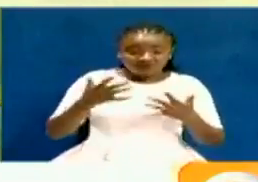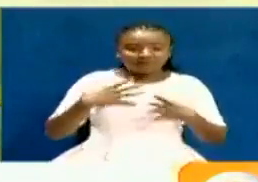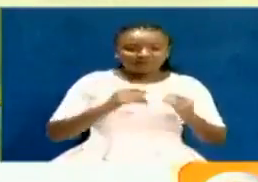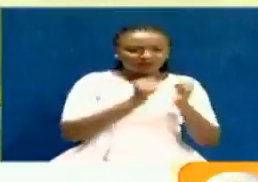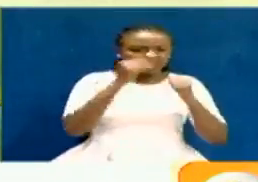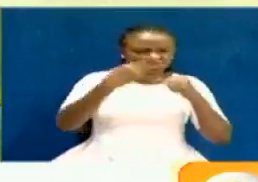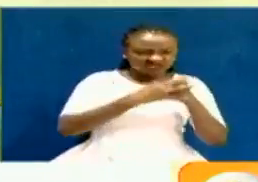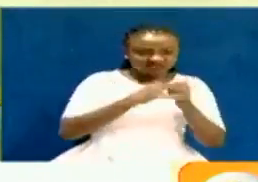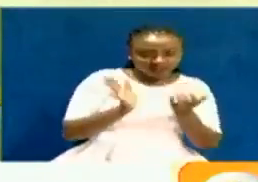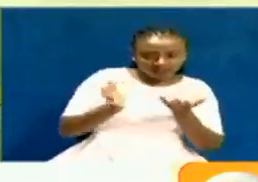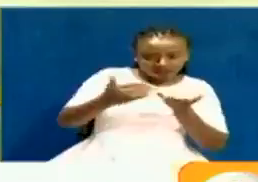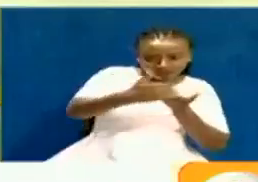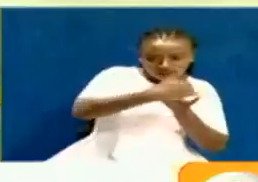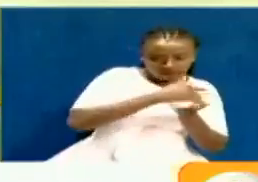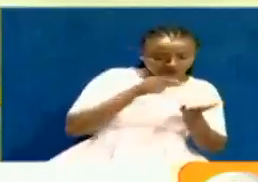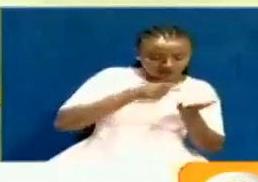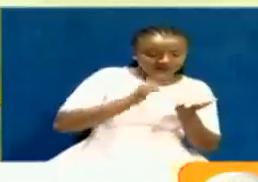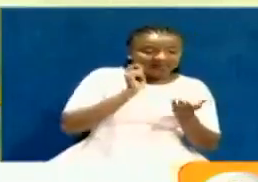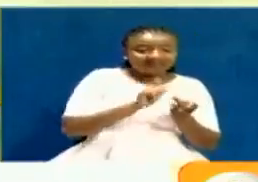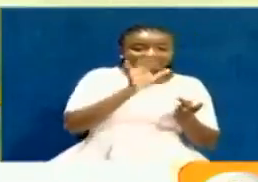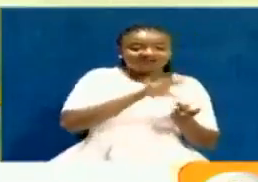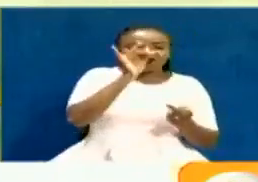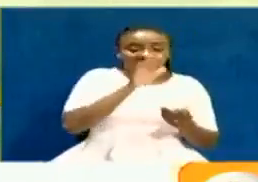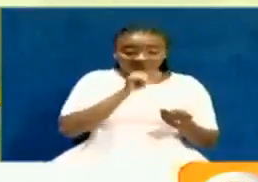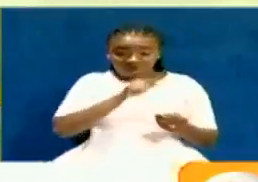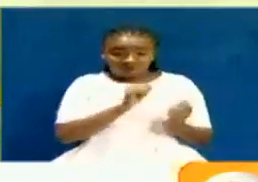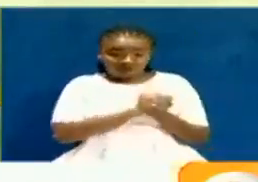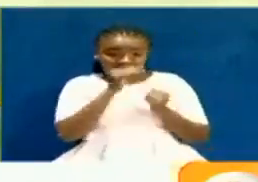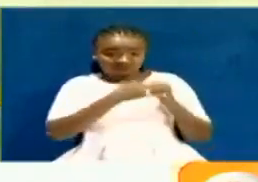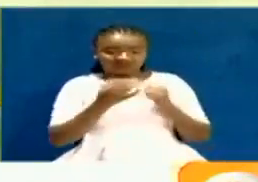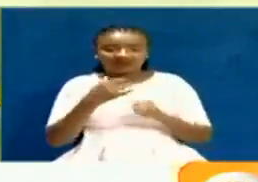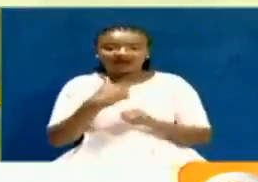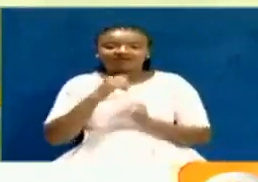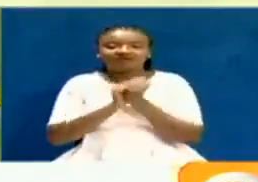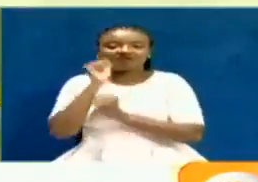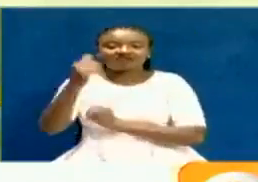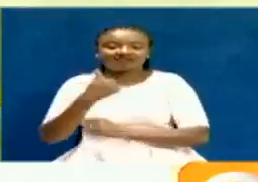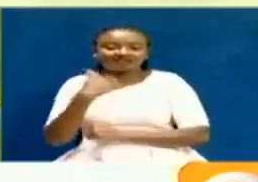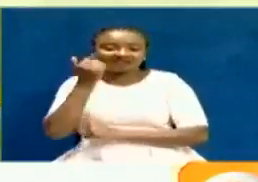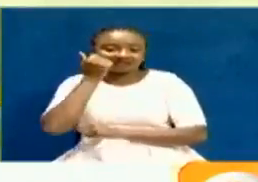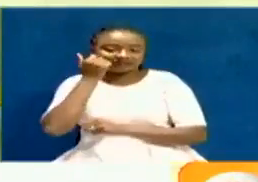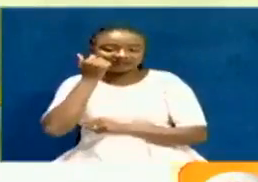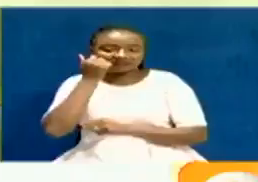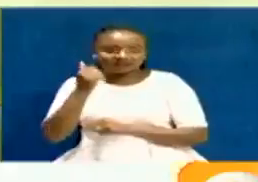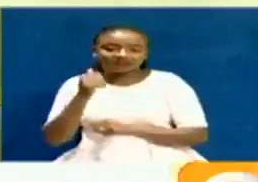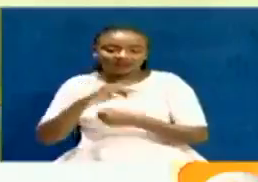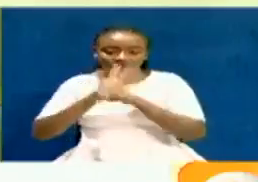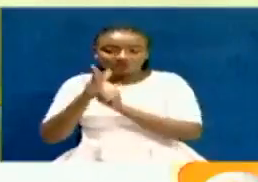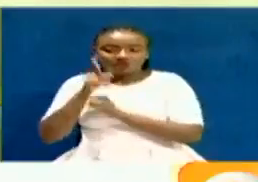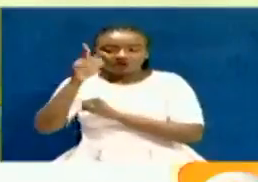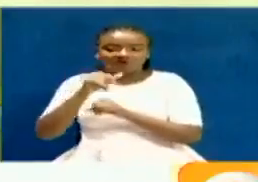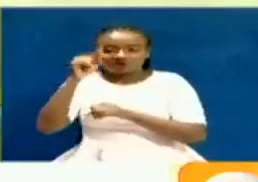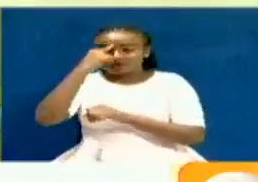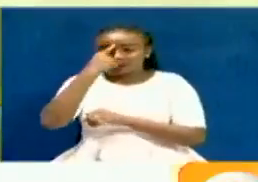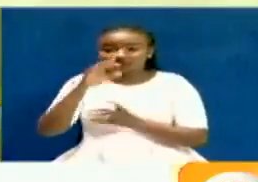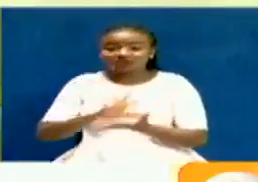cases detected from samples collected at the JKIA. This, in addition to the 5 from samples collected at the Kibos Factory, brings